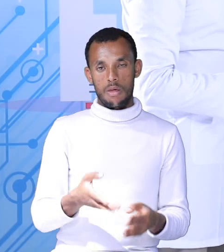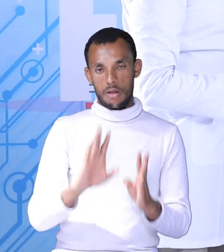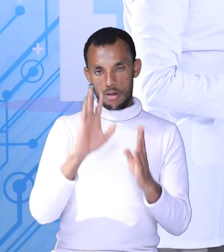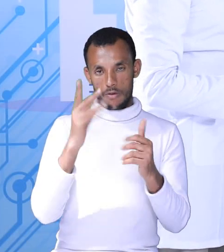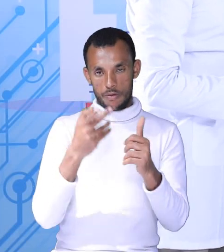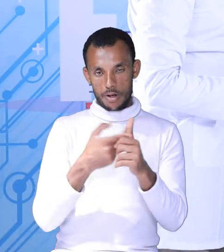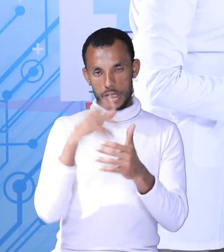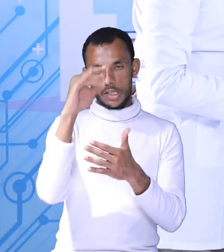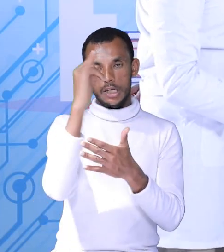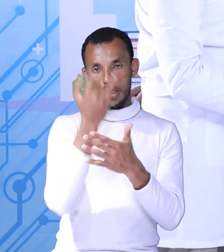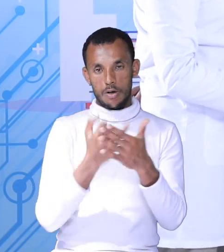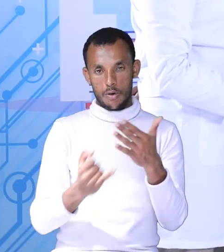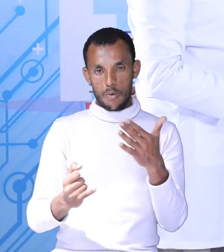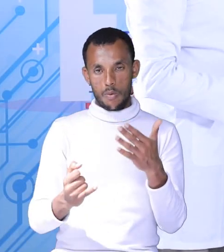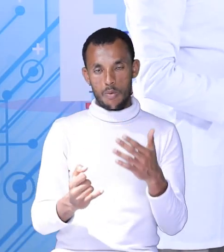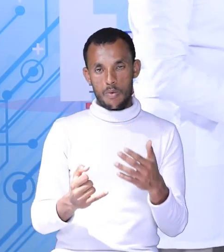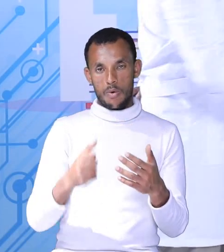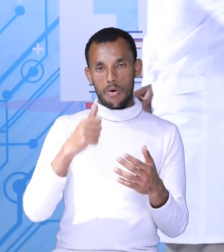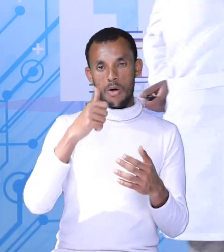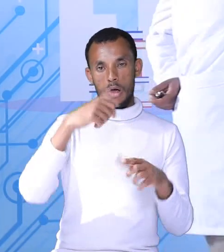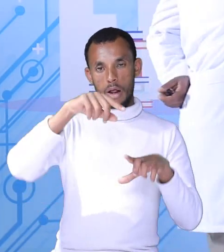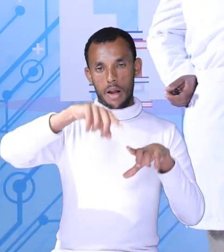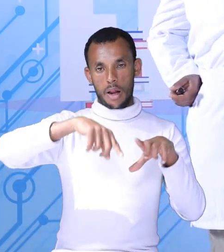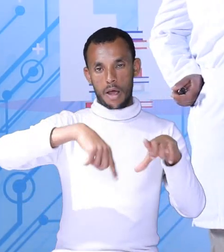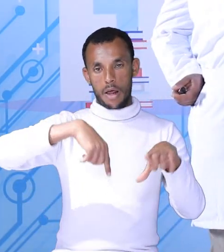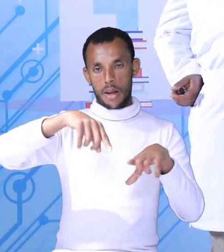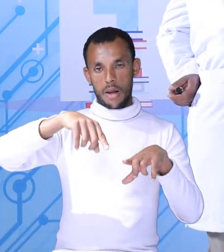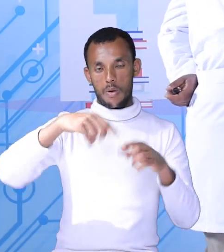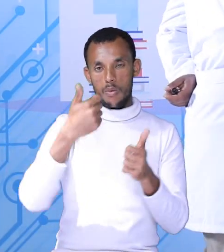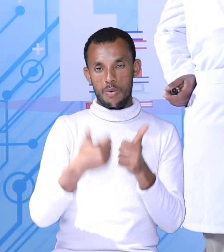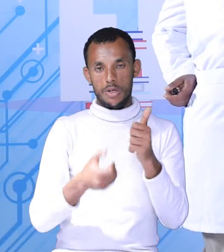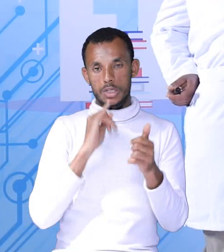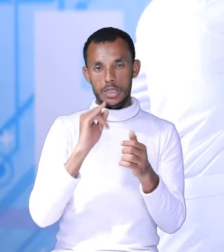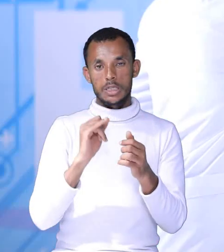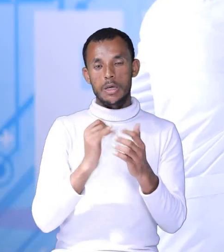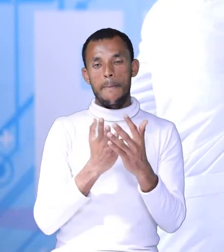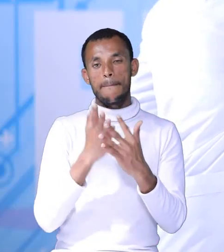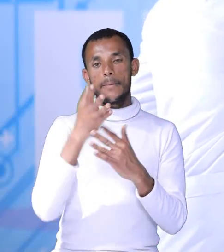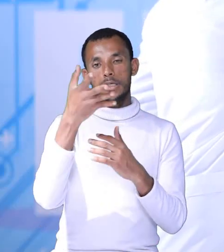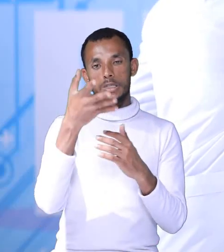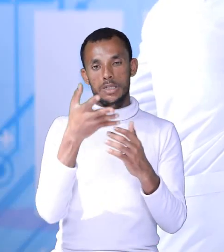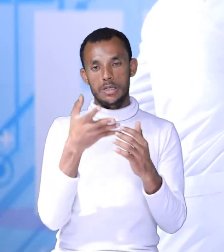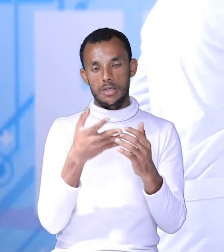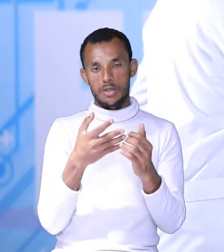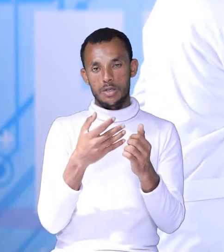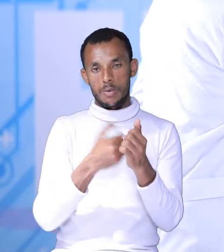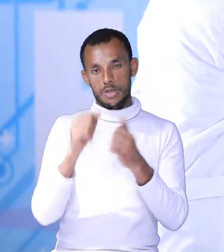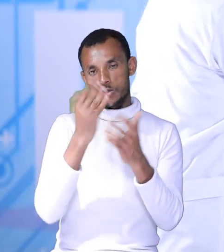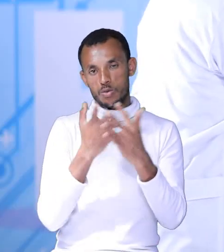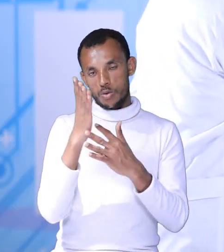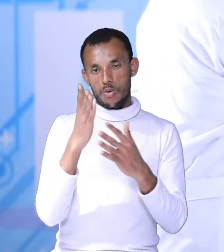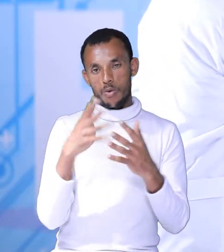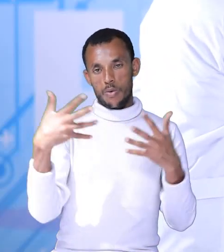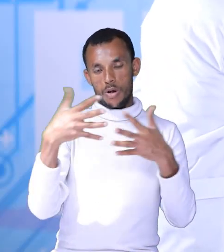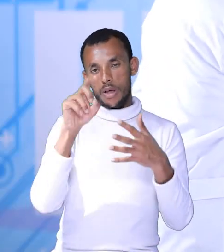let's first draw a line which is passing through. The x coordinate is 2,